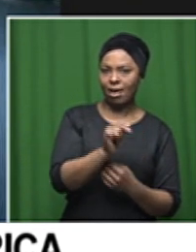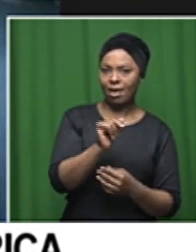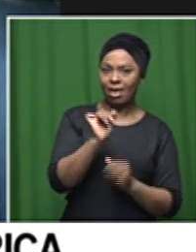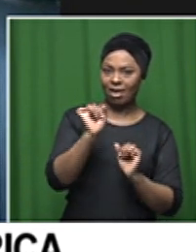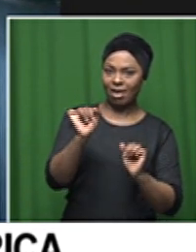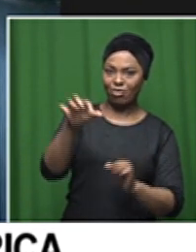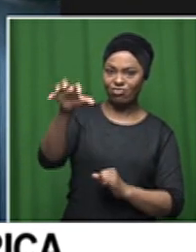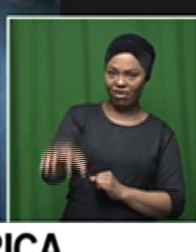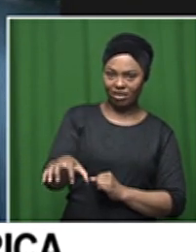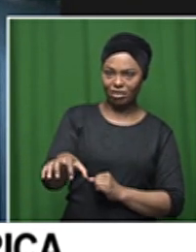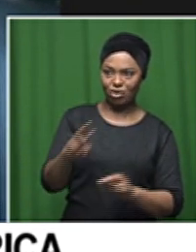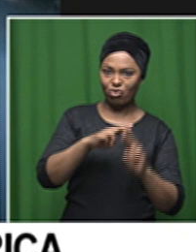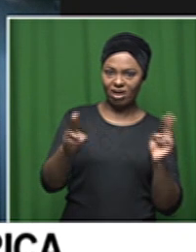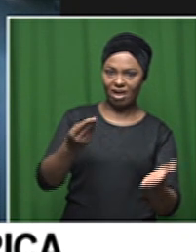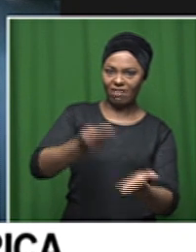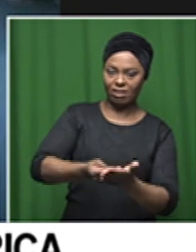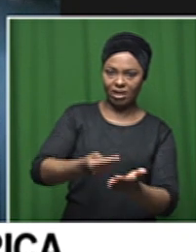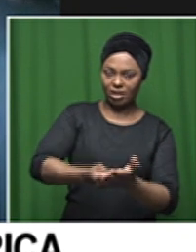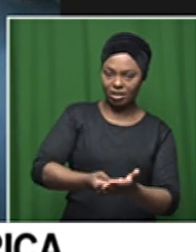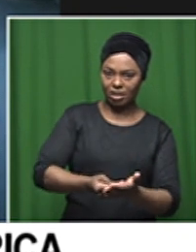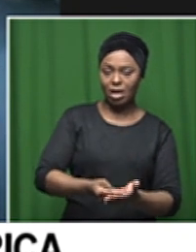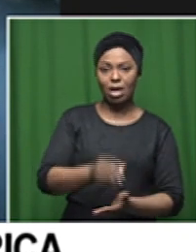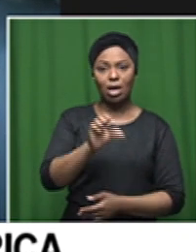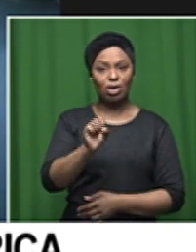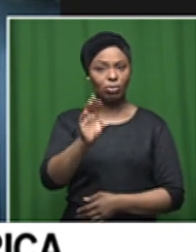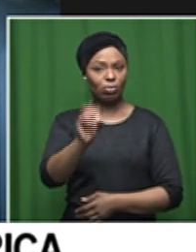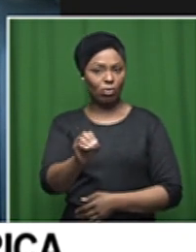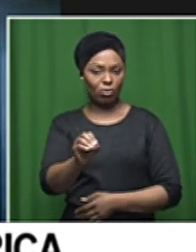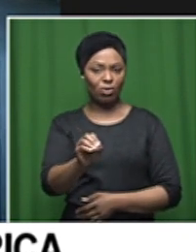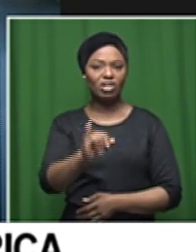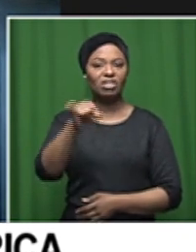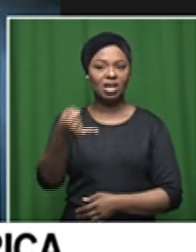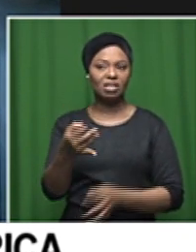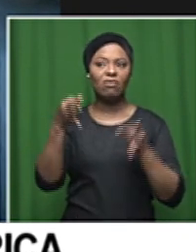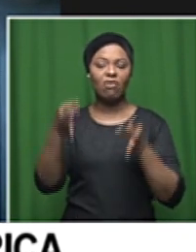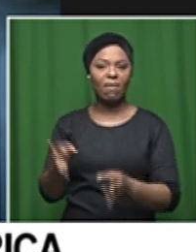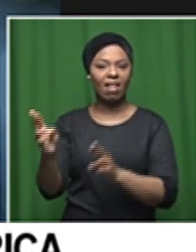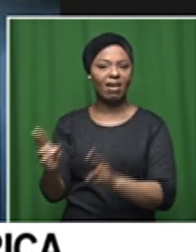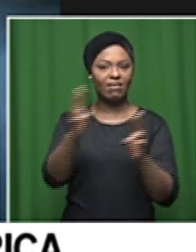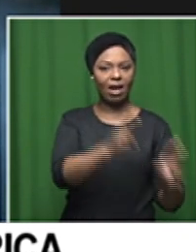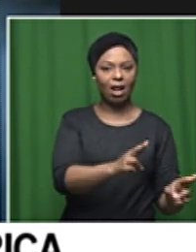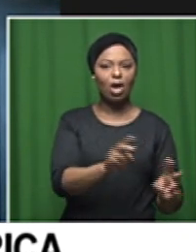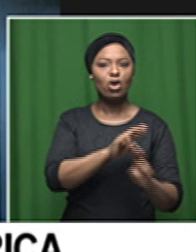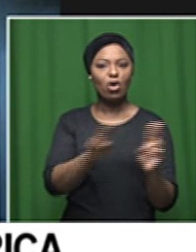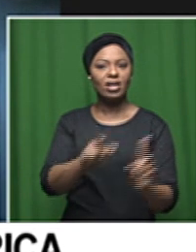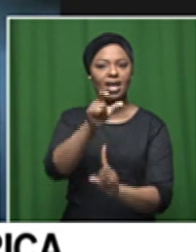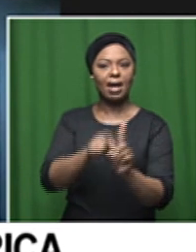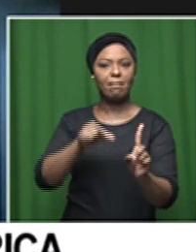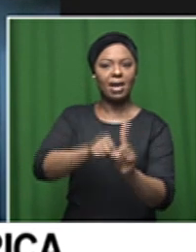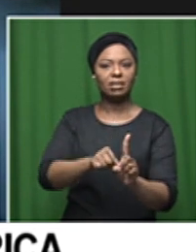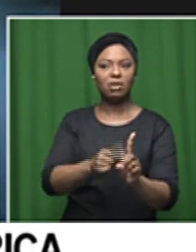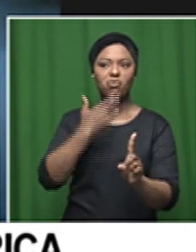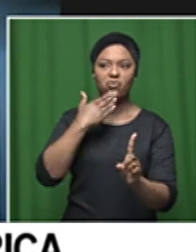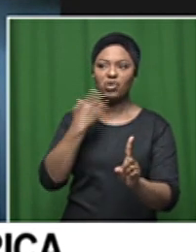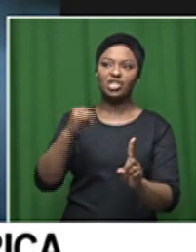in availability. So it's a formal referral. It's not a person who wakes